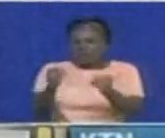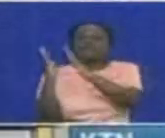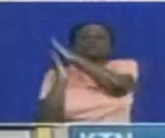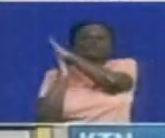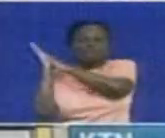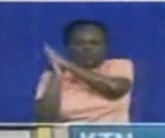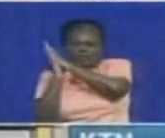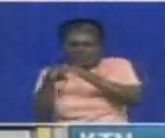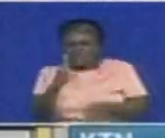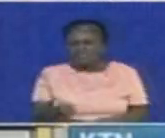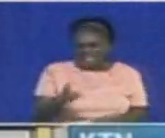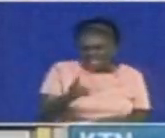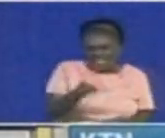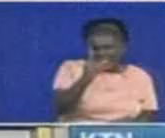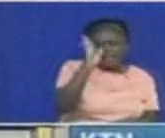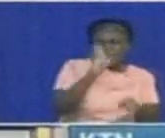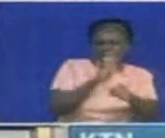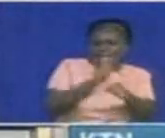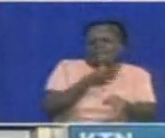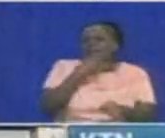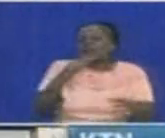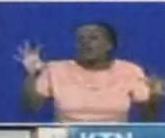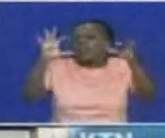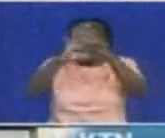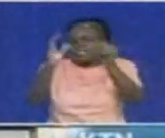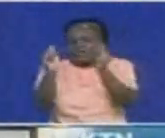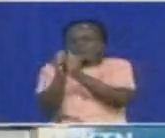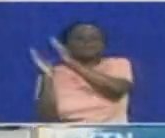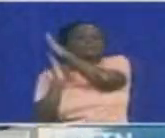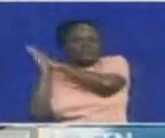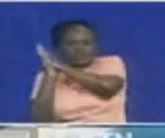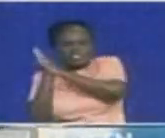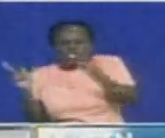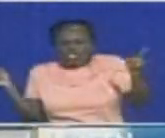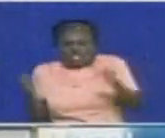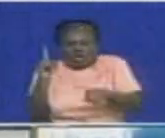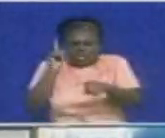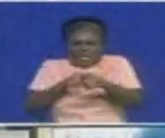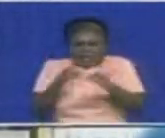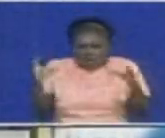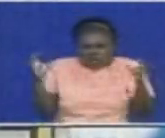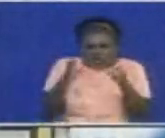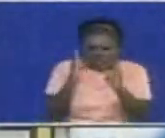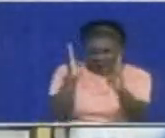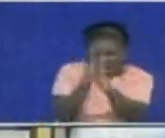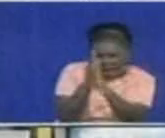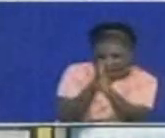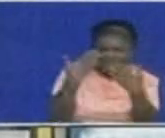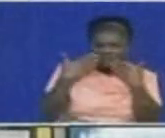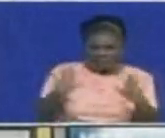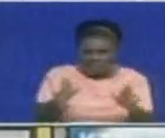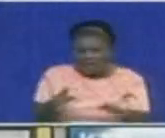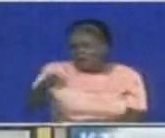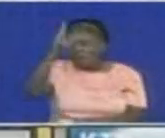gunned down dozens of men connected to the sect, and after a while, the group went underground. Police appear